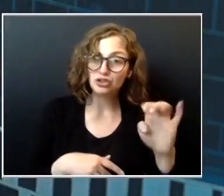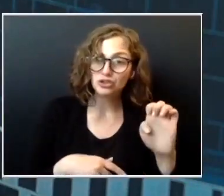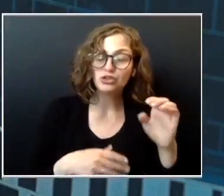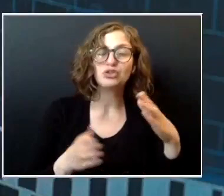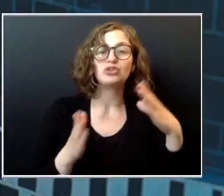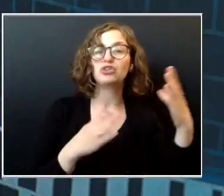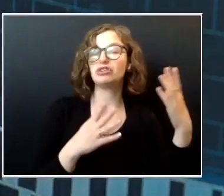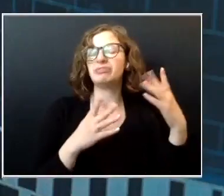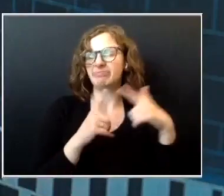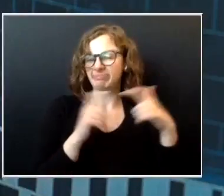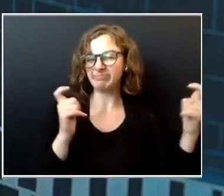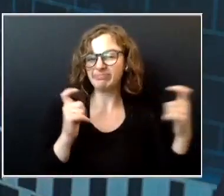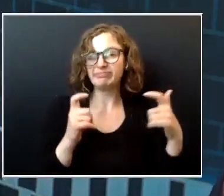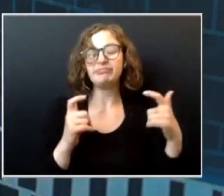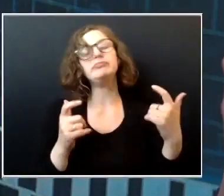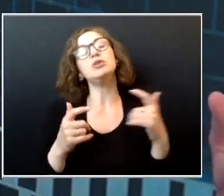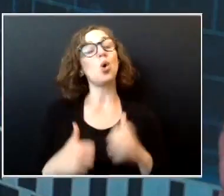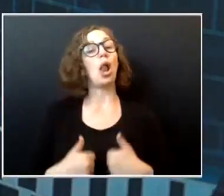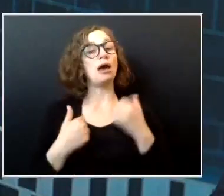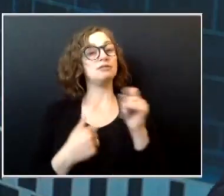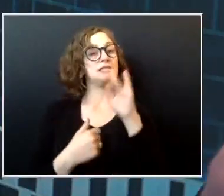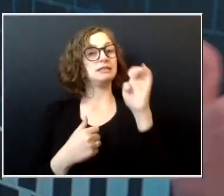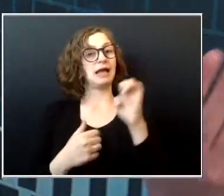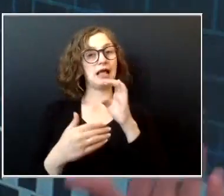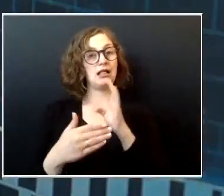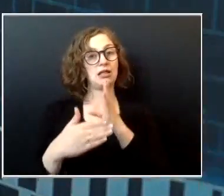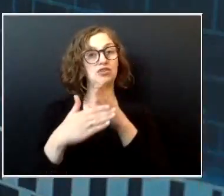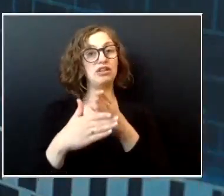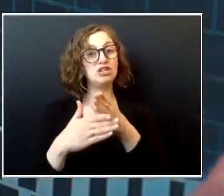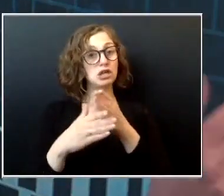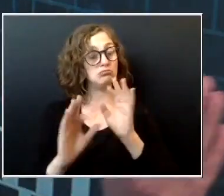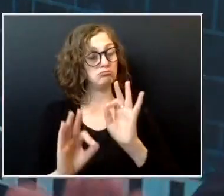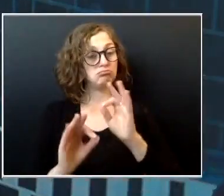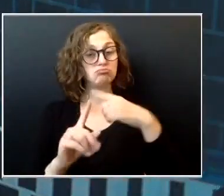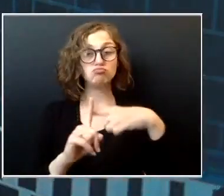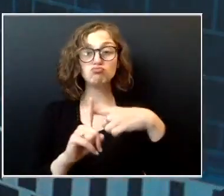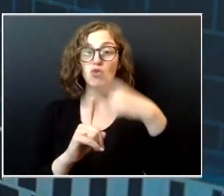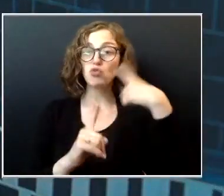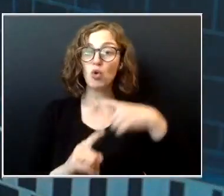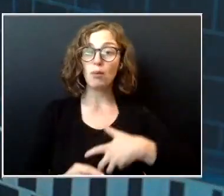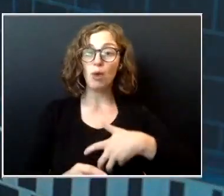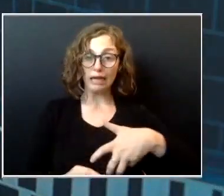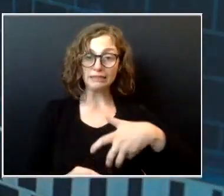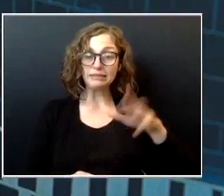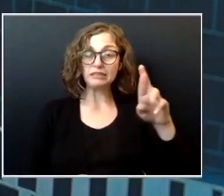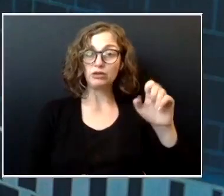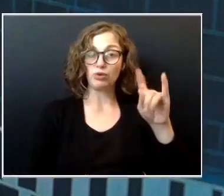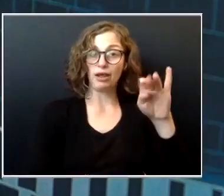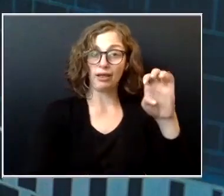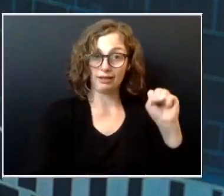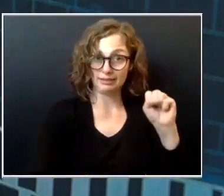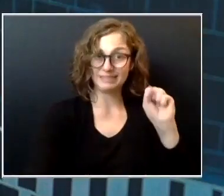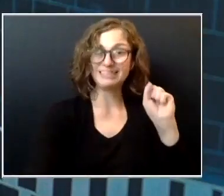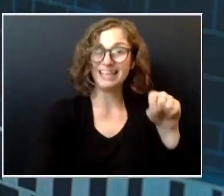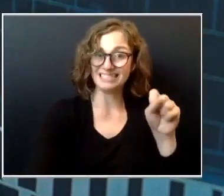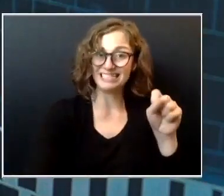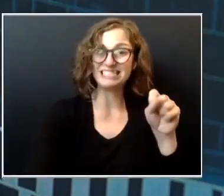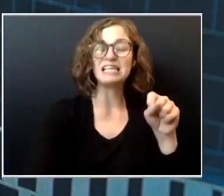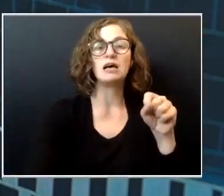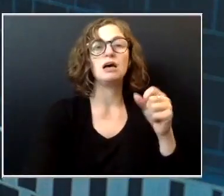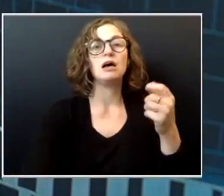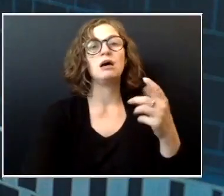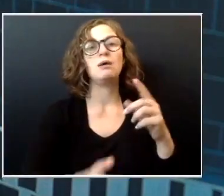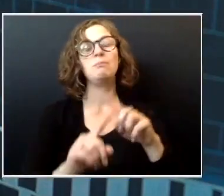pregnancy rates, but there's so much that we don't know leading up to live birth and then specifically miscarriages as well. And there's a lot